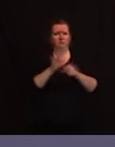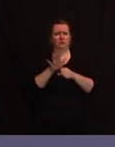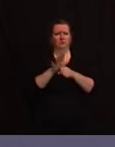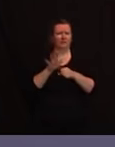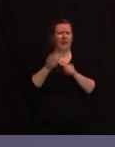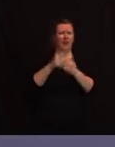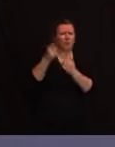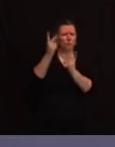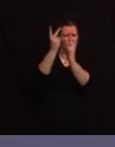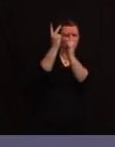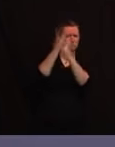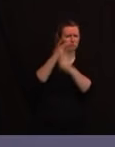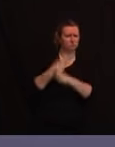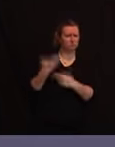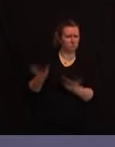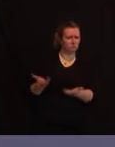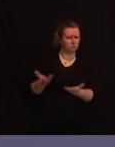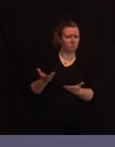retail?